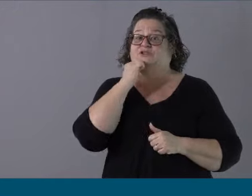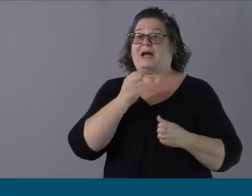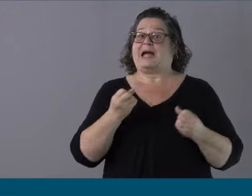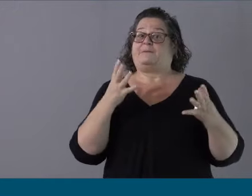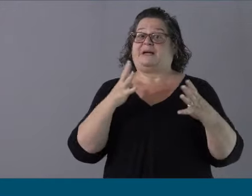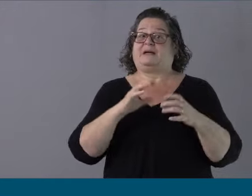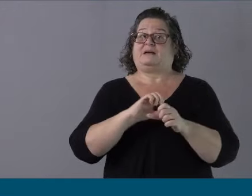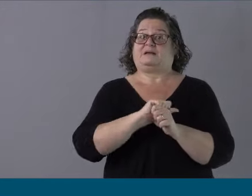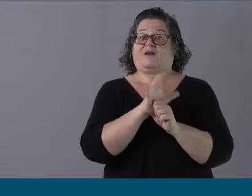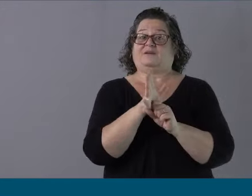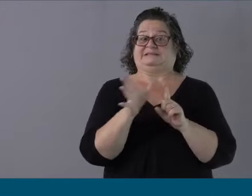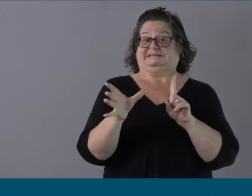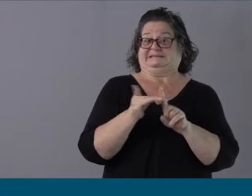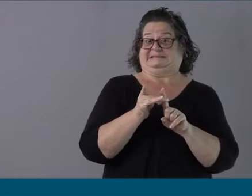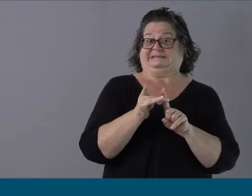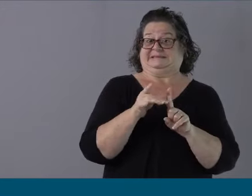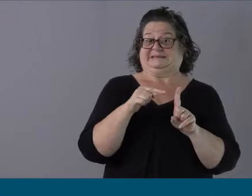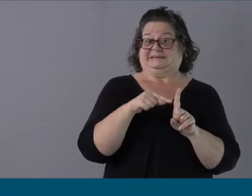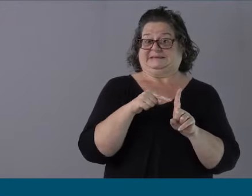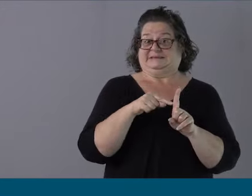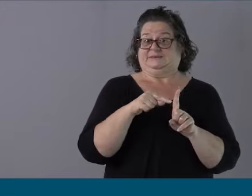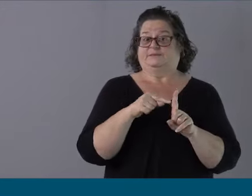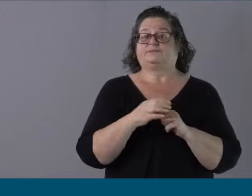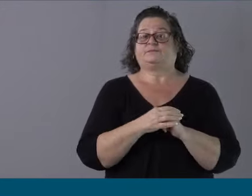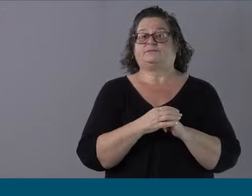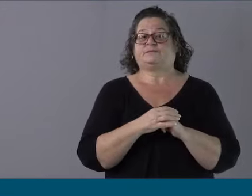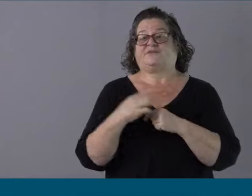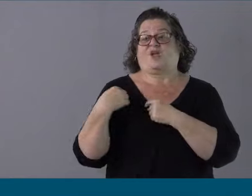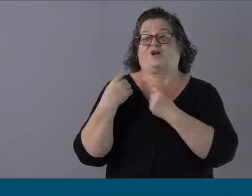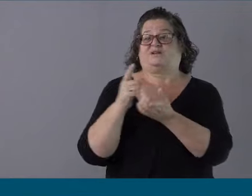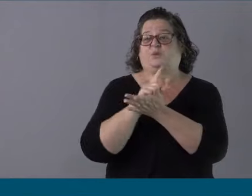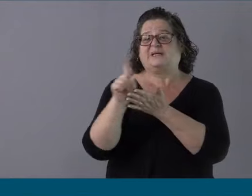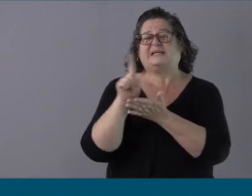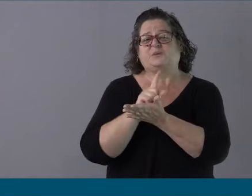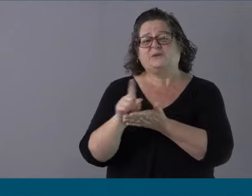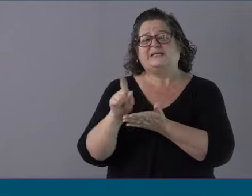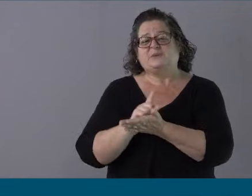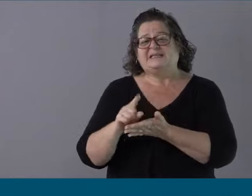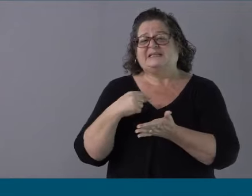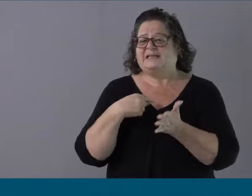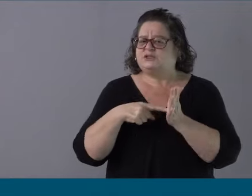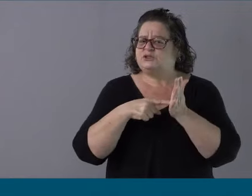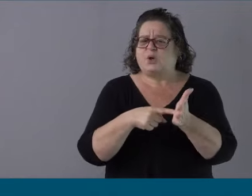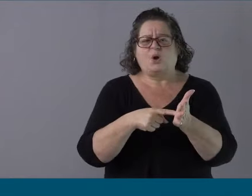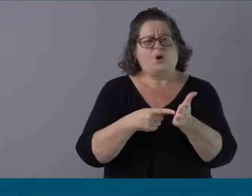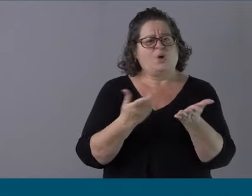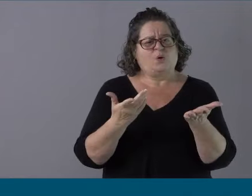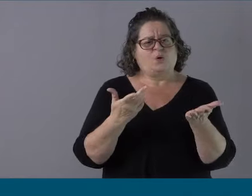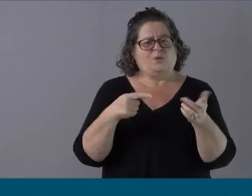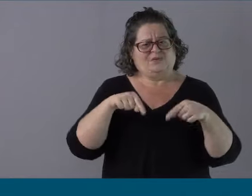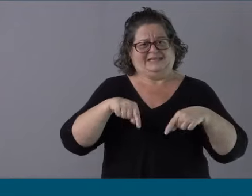might recall that for weeks and weeks I would come in and present this slide and say, there's not much of a